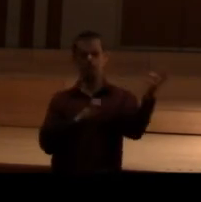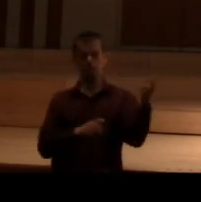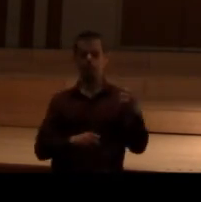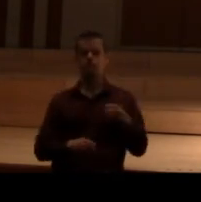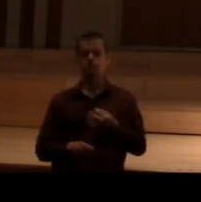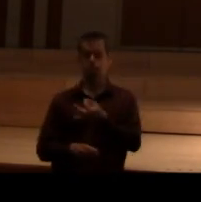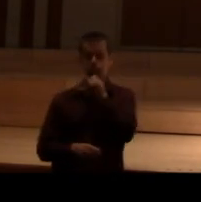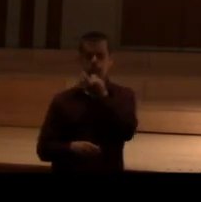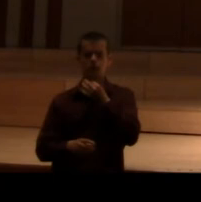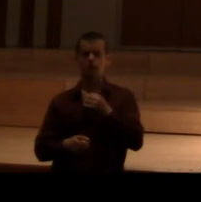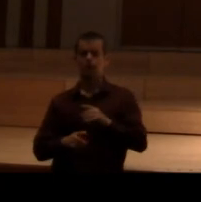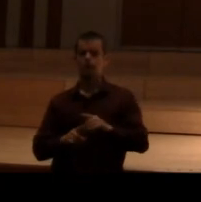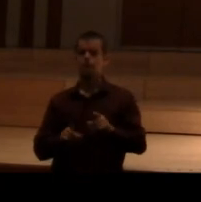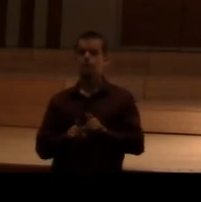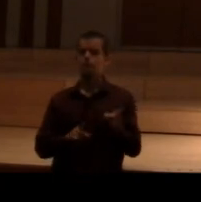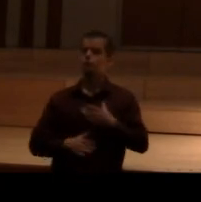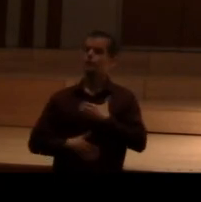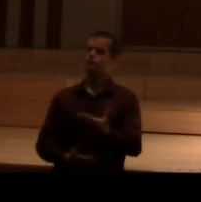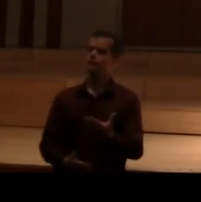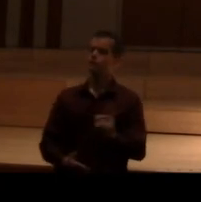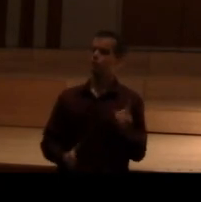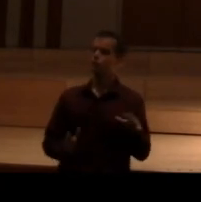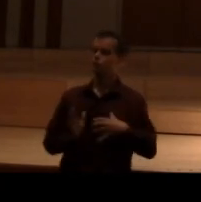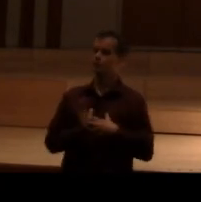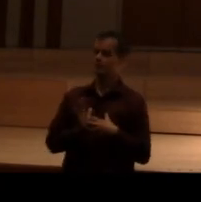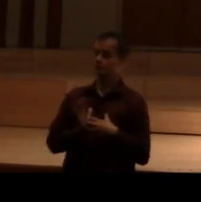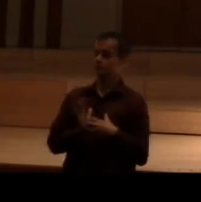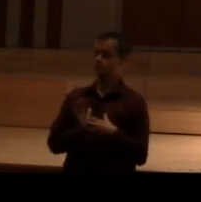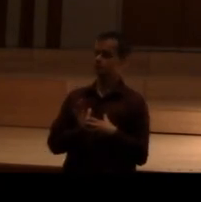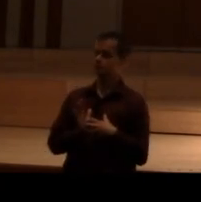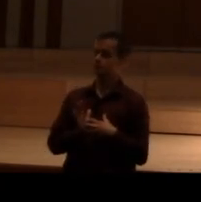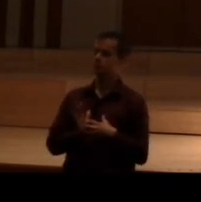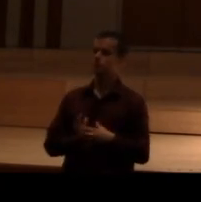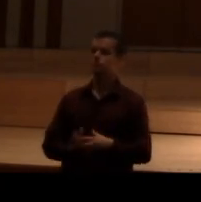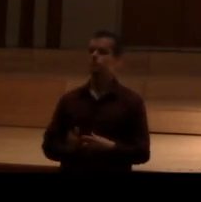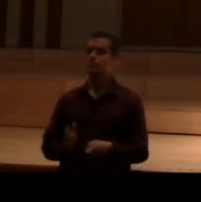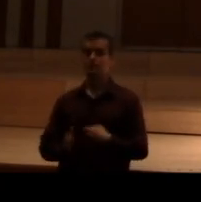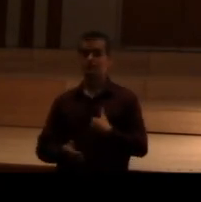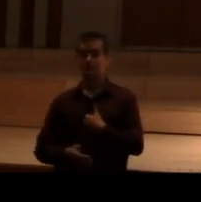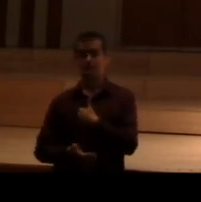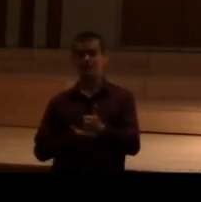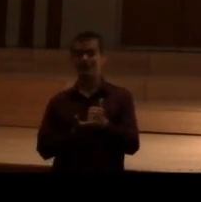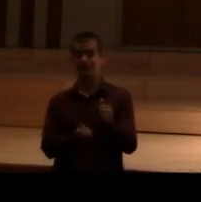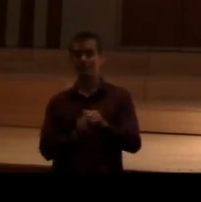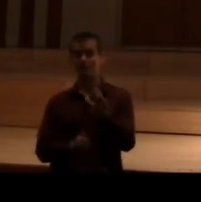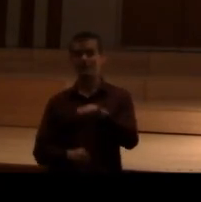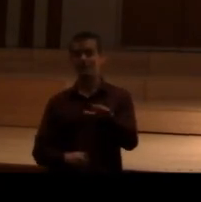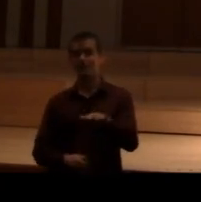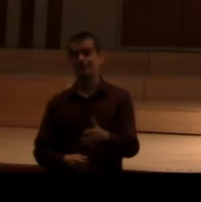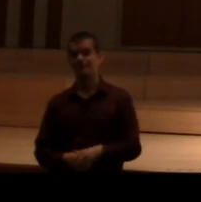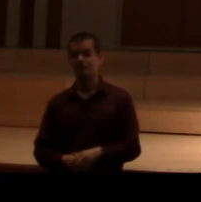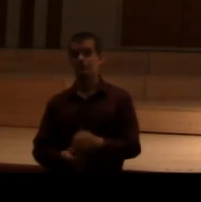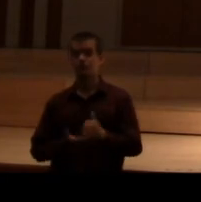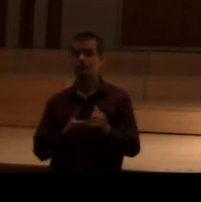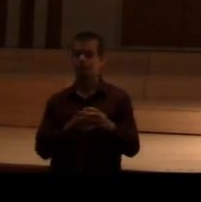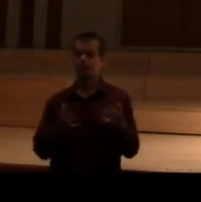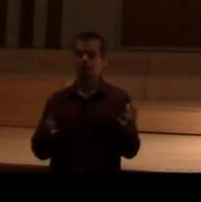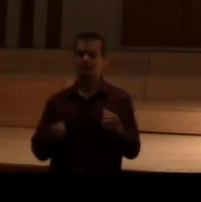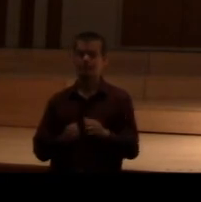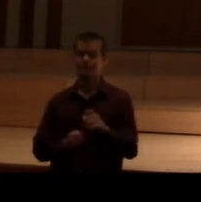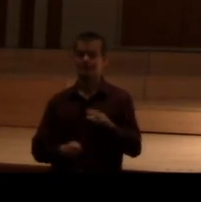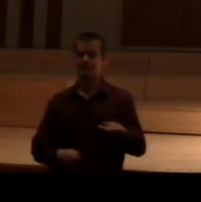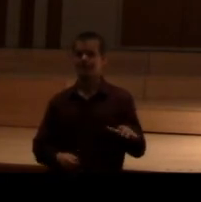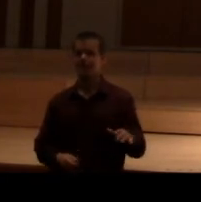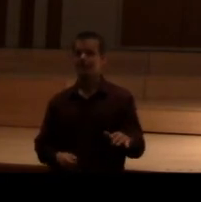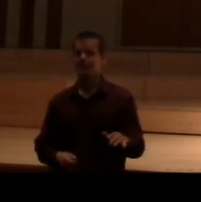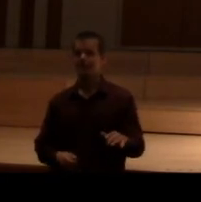also admitted where her weaknesses were quite readily. We sometimes helped her with spelling, for instance. Actually, we helped her with spelling quite a lot. And